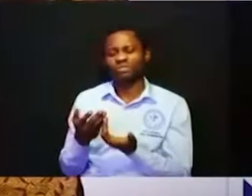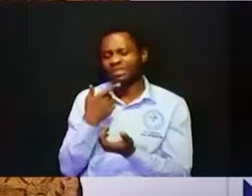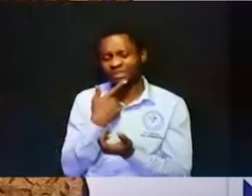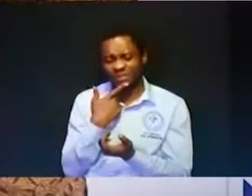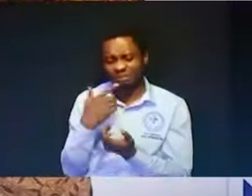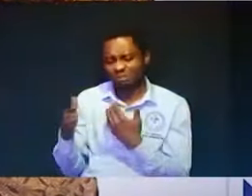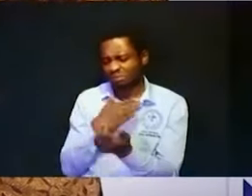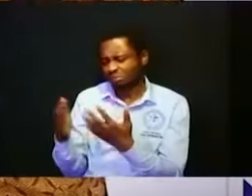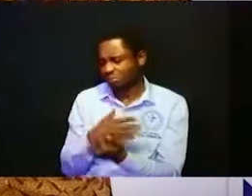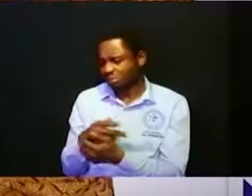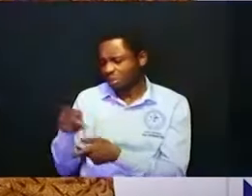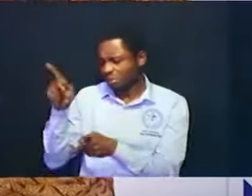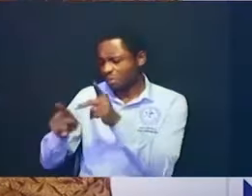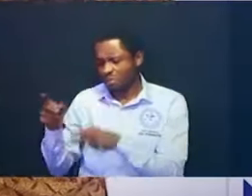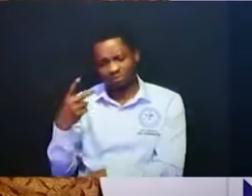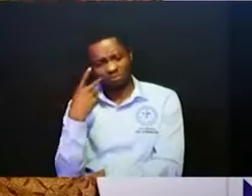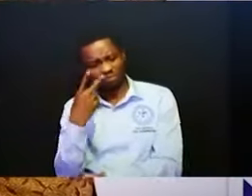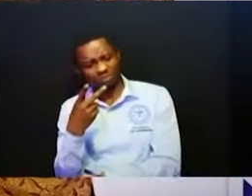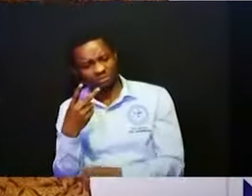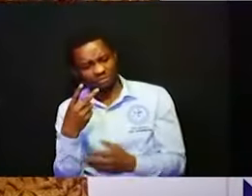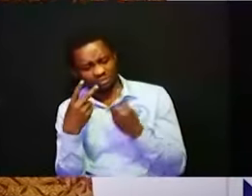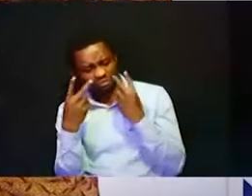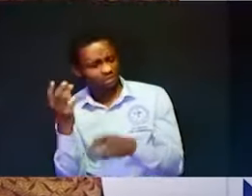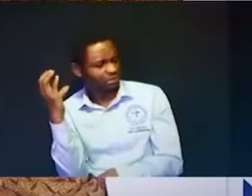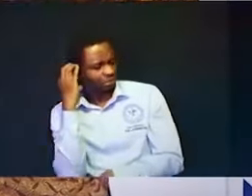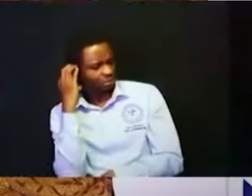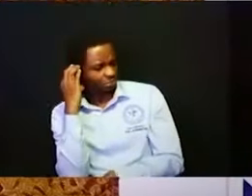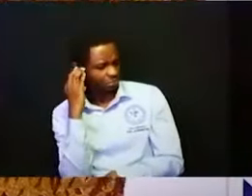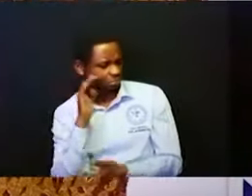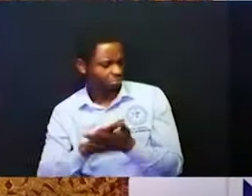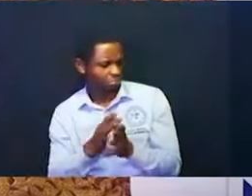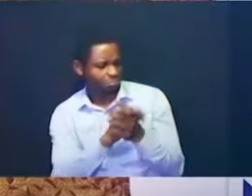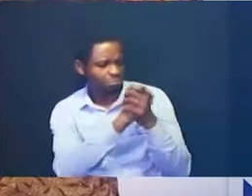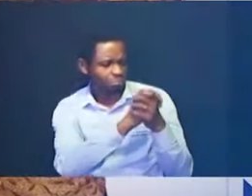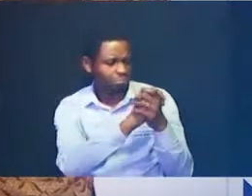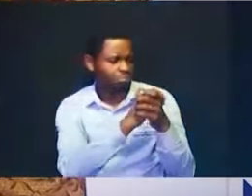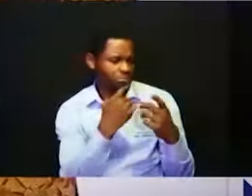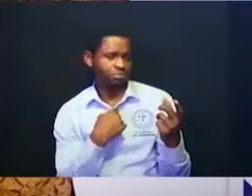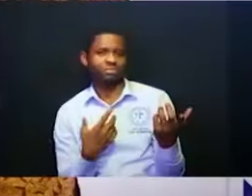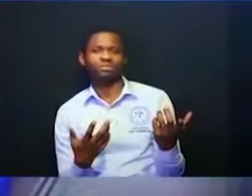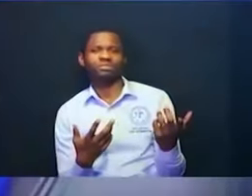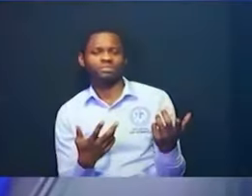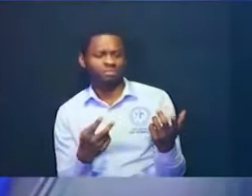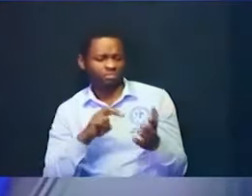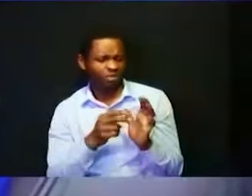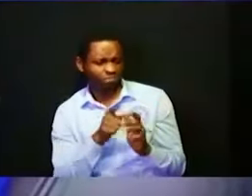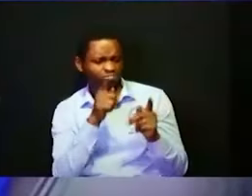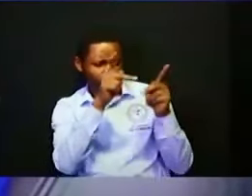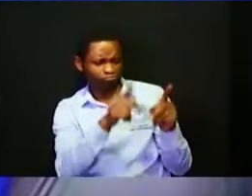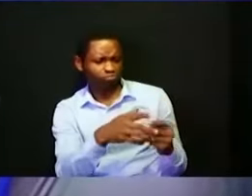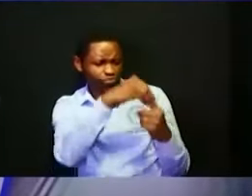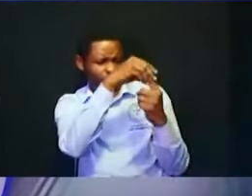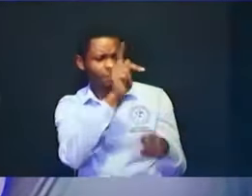whoever heard me, commended me, or say no big diaro be hunu no mean would do me a dancing. It should be a certain man. Yes, I saw your